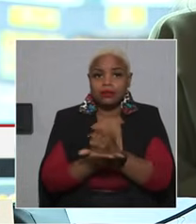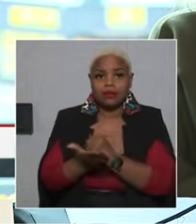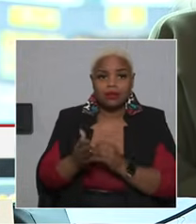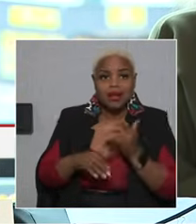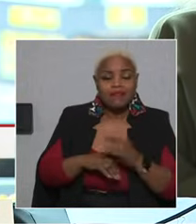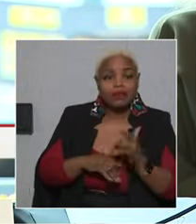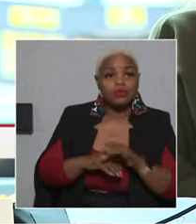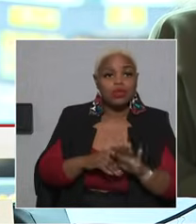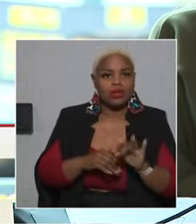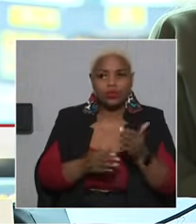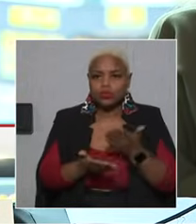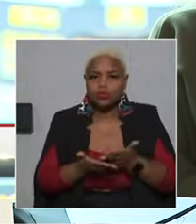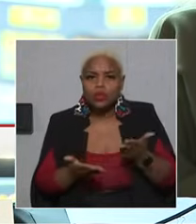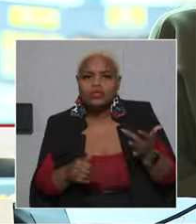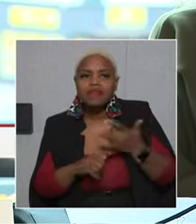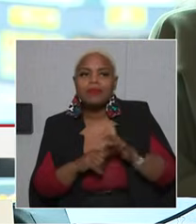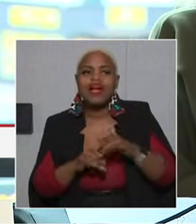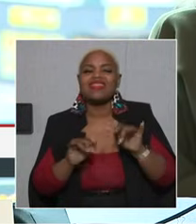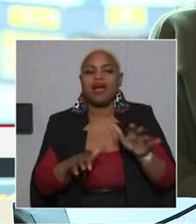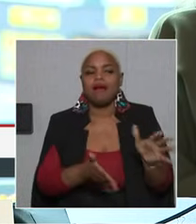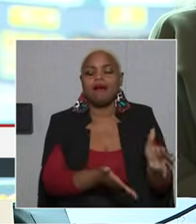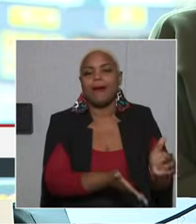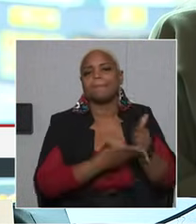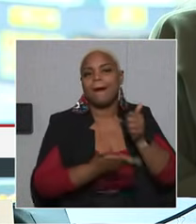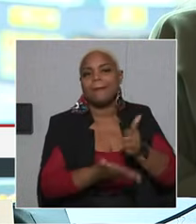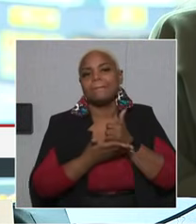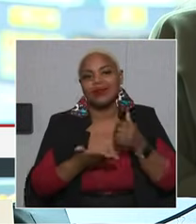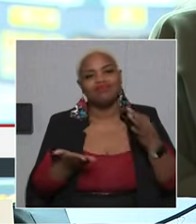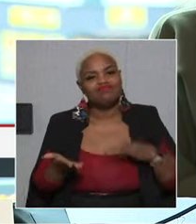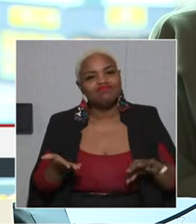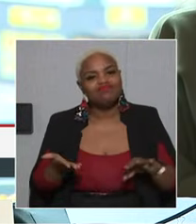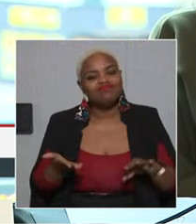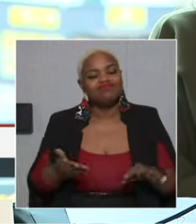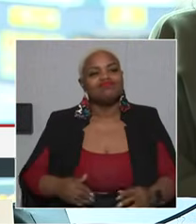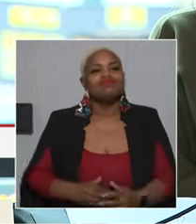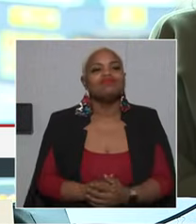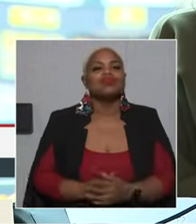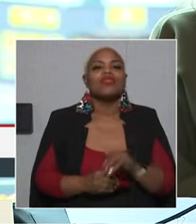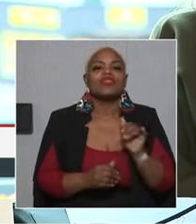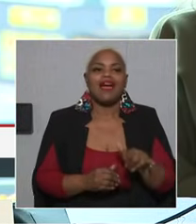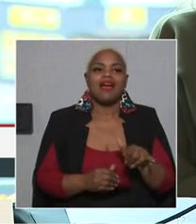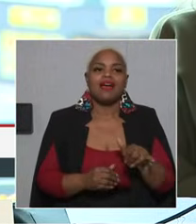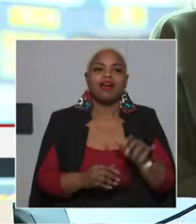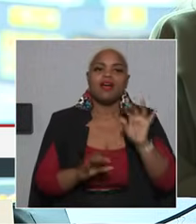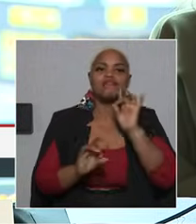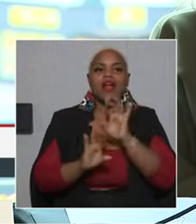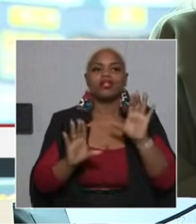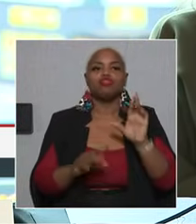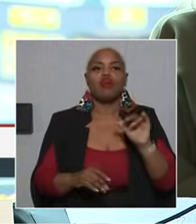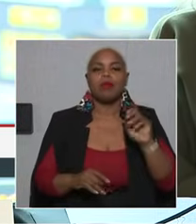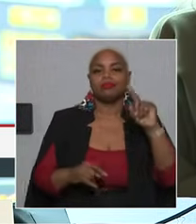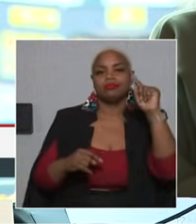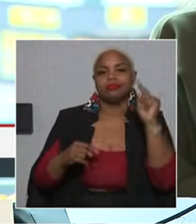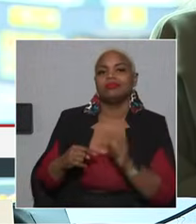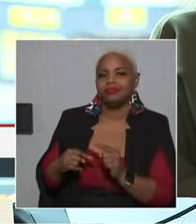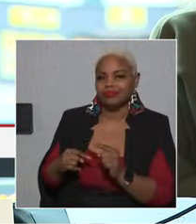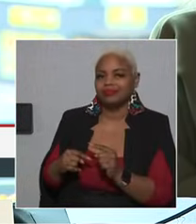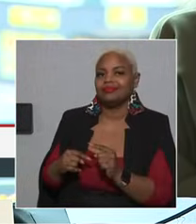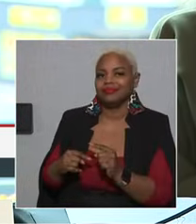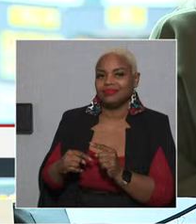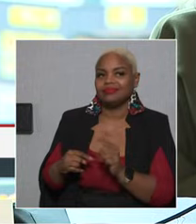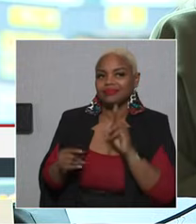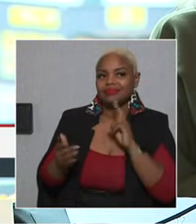the support that we needed to ensure that we could drive down violent crime in the city. It was challenging, yes,